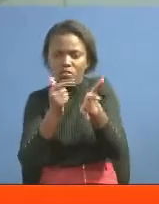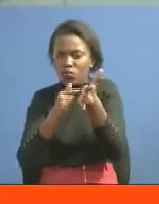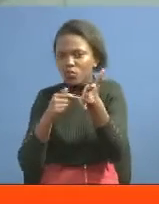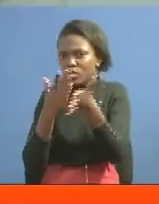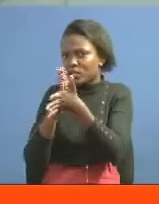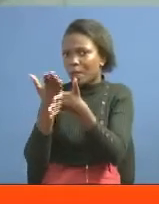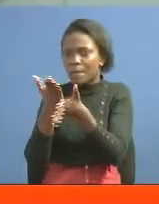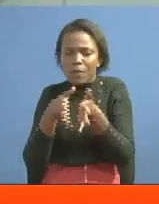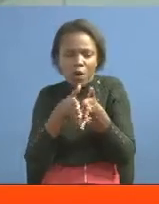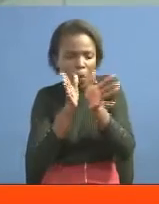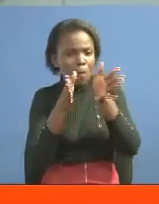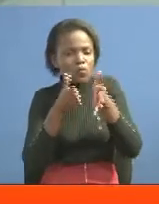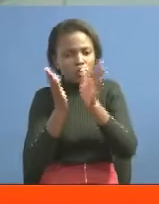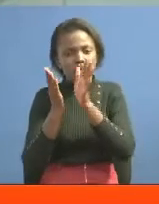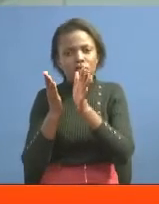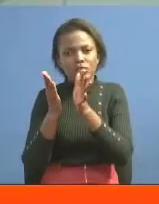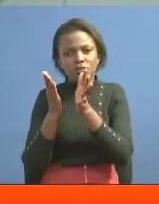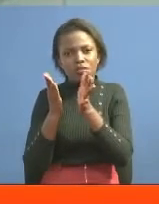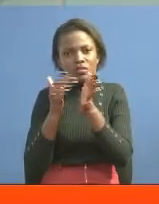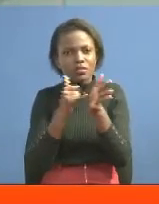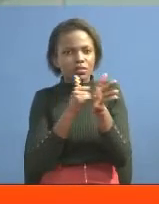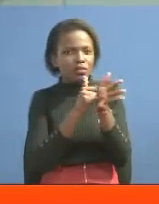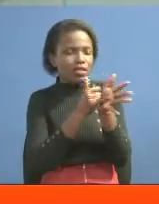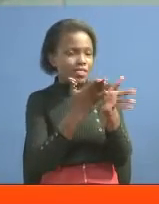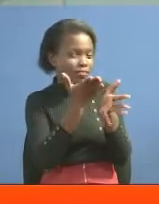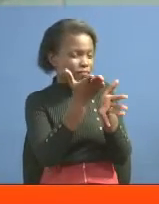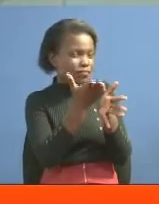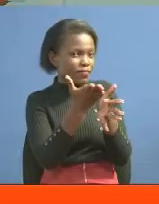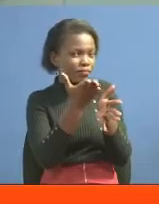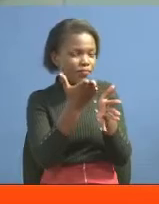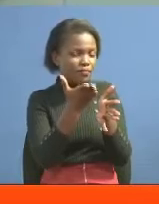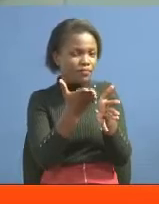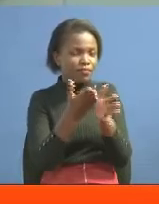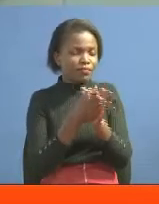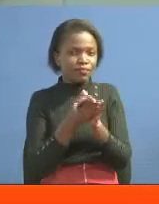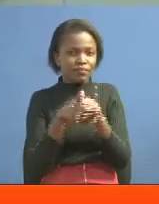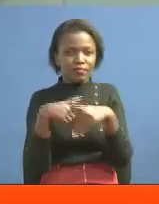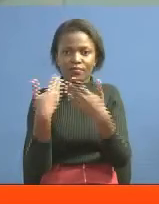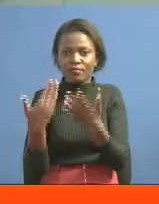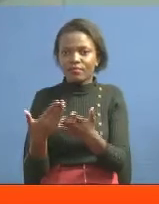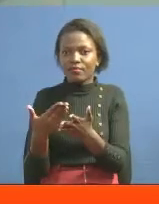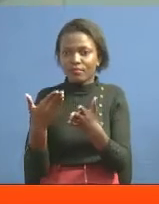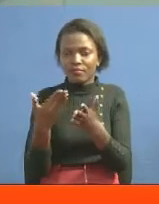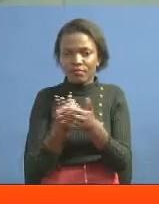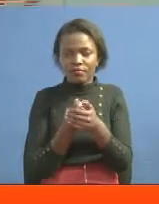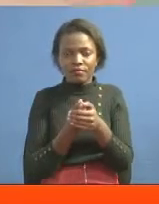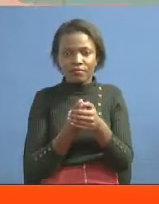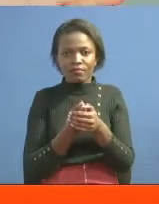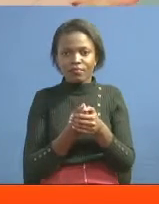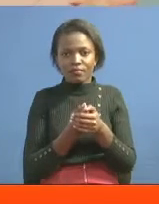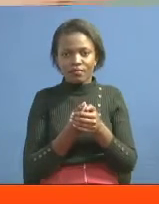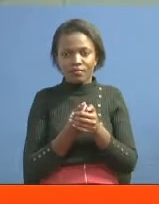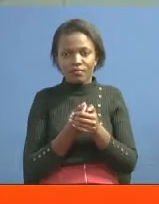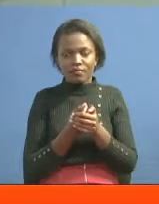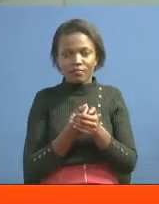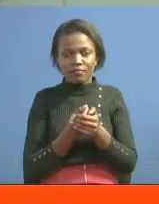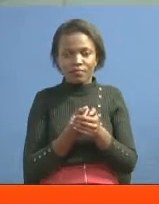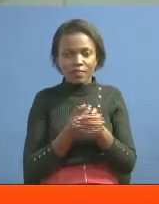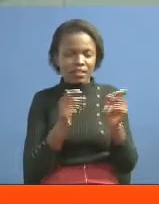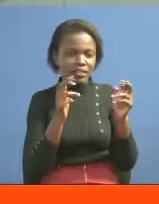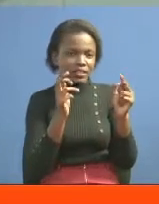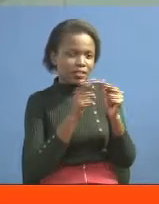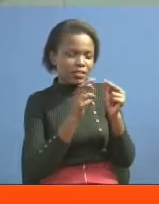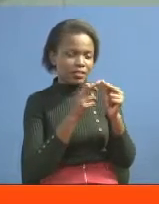some of these opportunities that are there or are availed by such a shock. For internet service